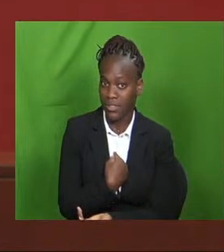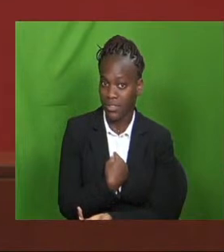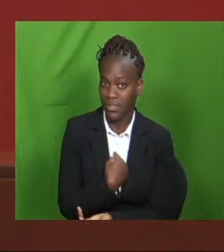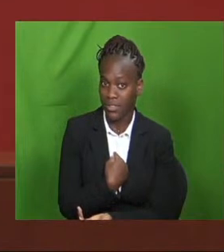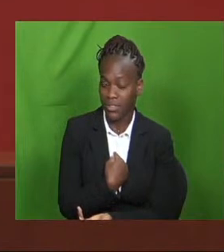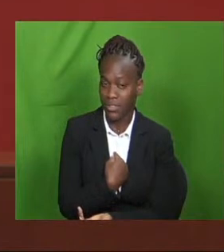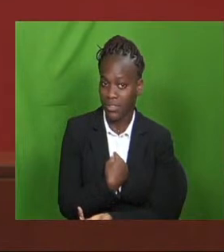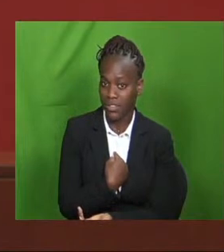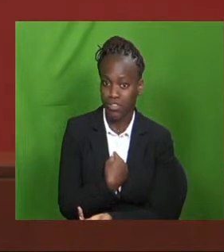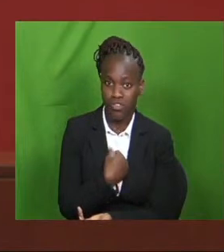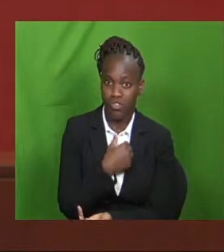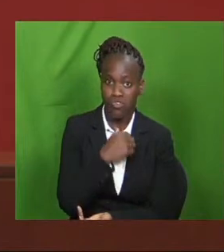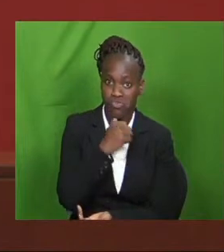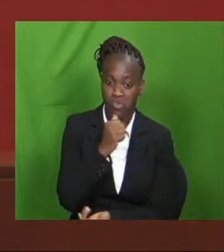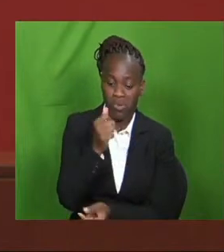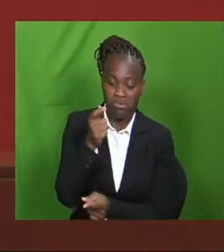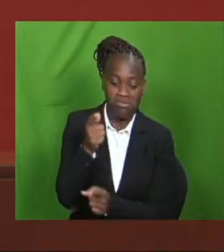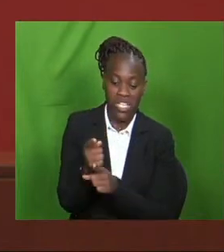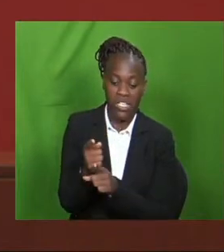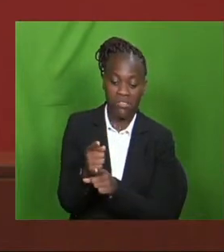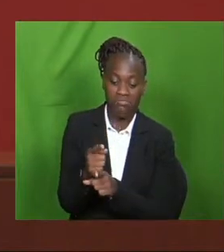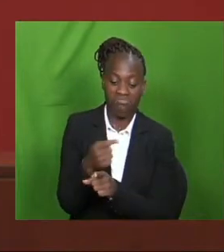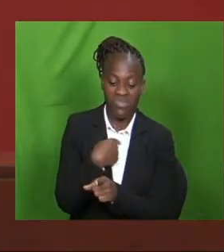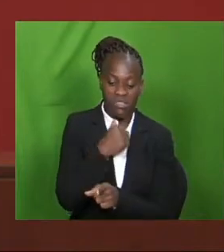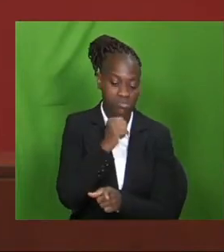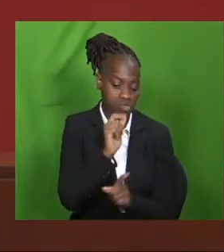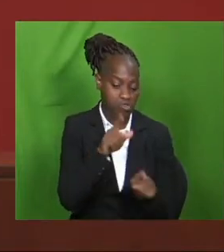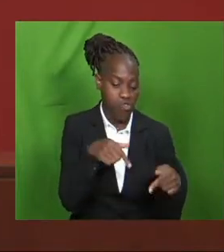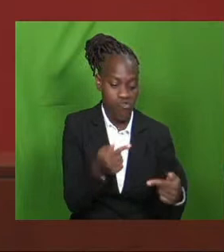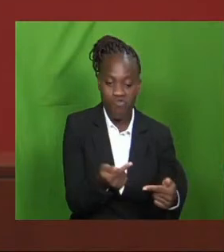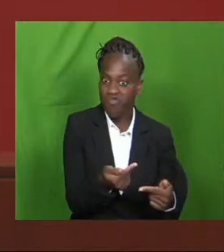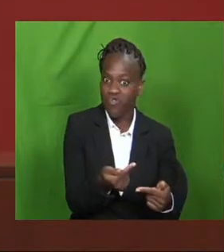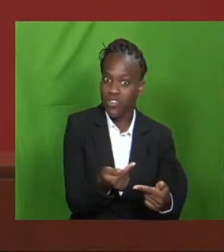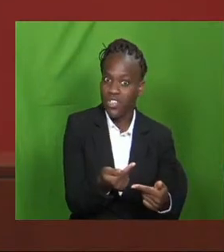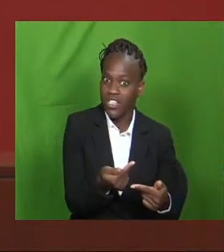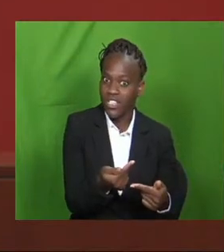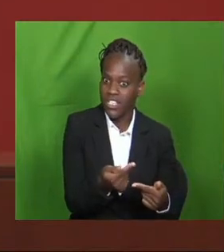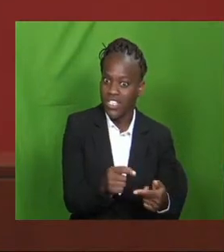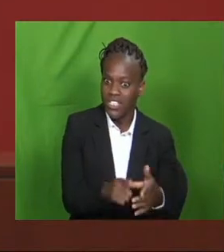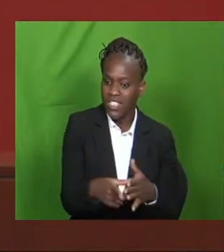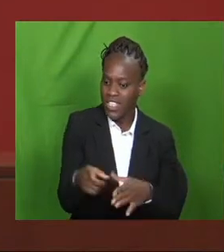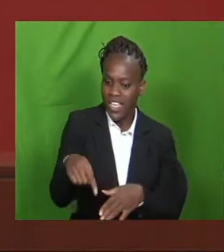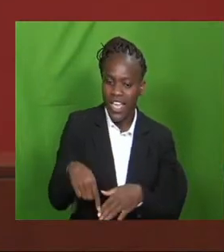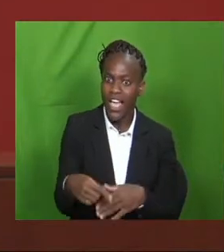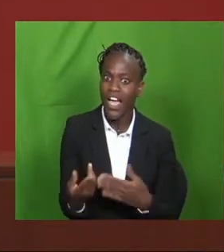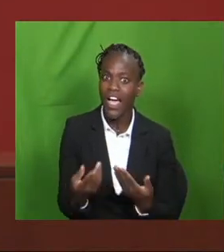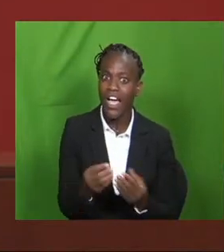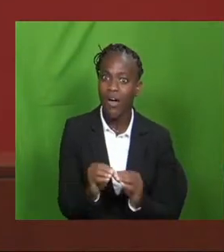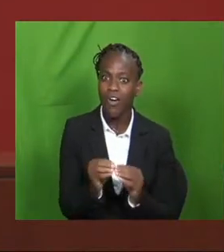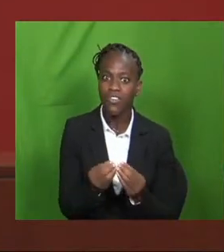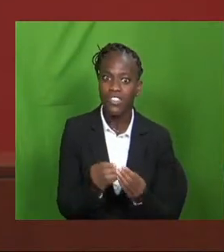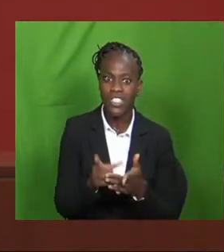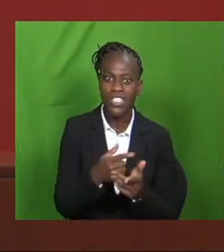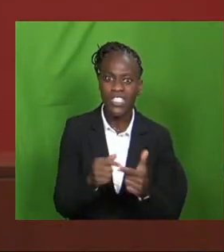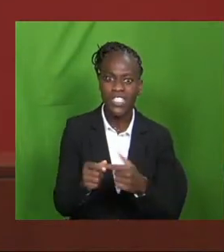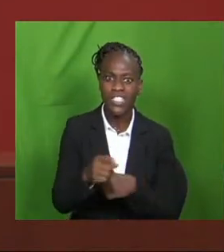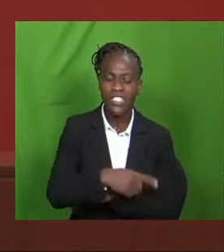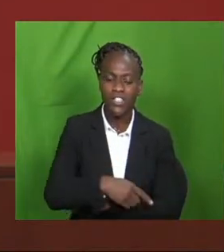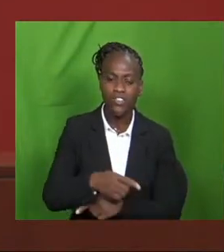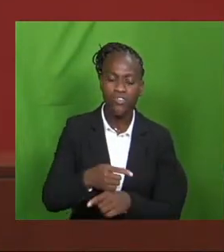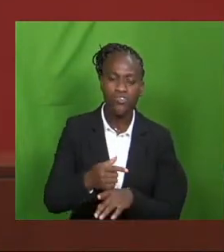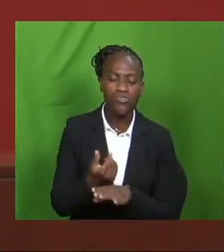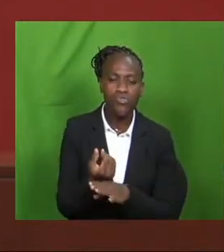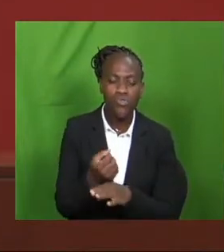You just don't decide that you won't go and then come, but the next day you are complaining that you are not